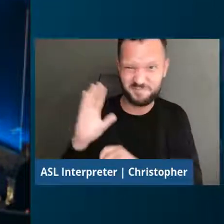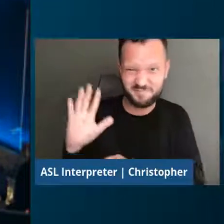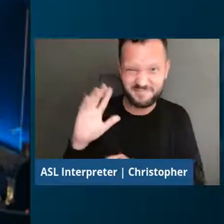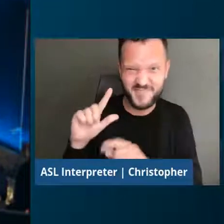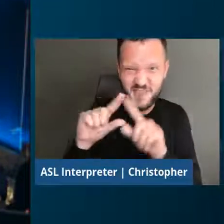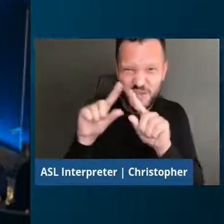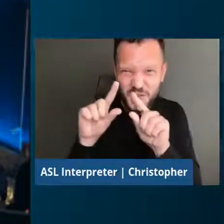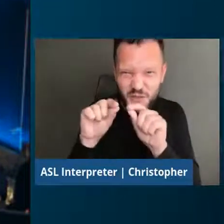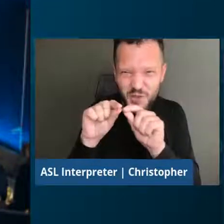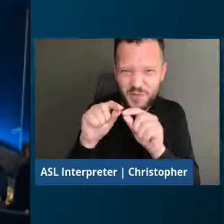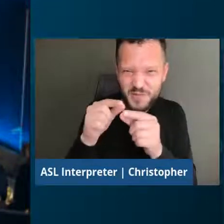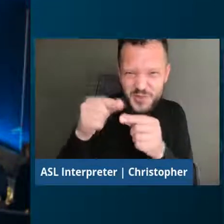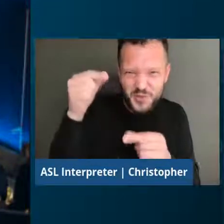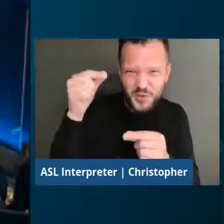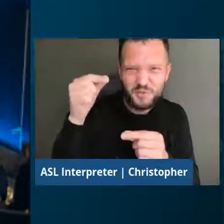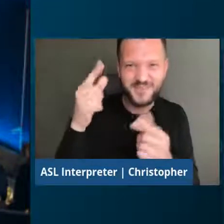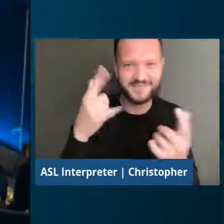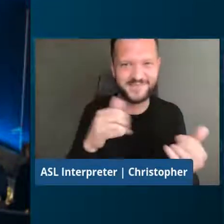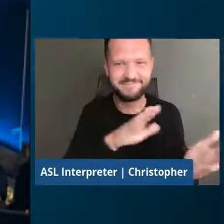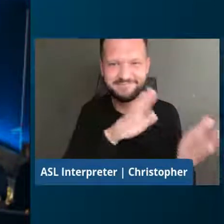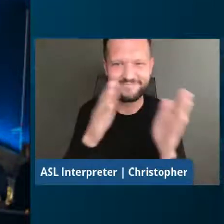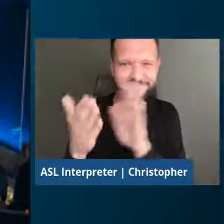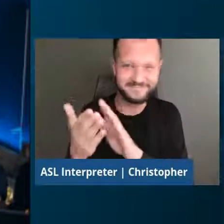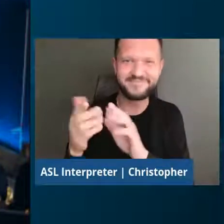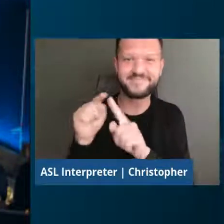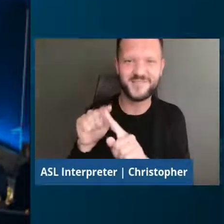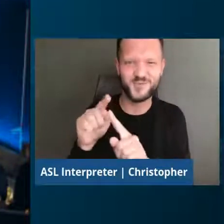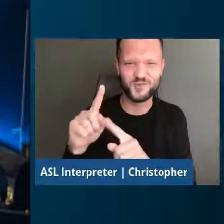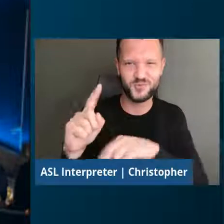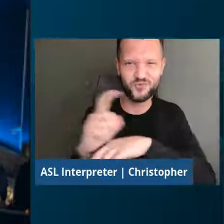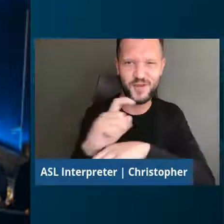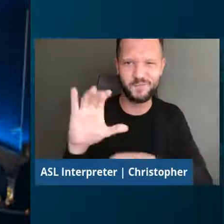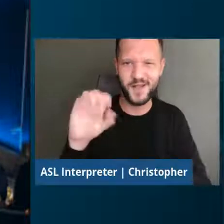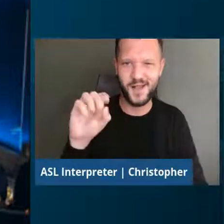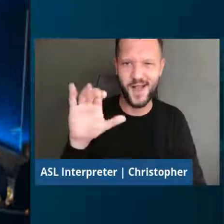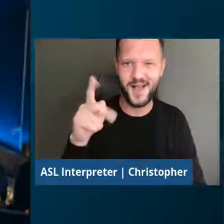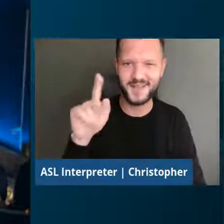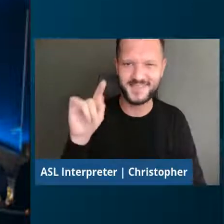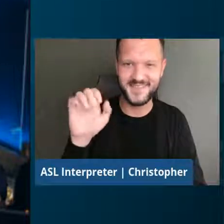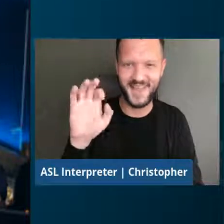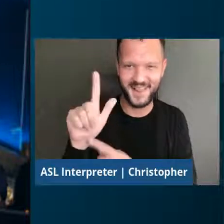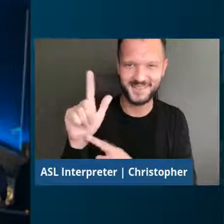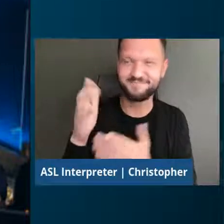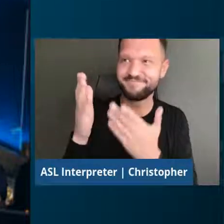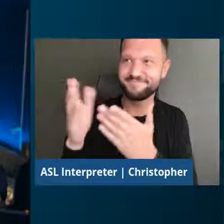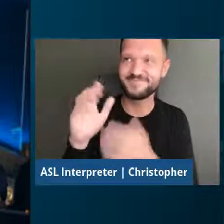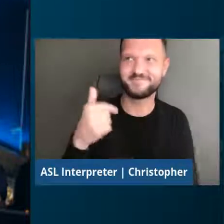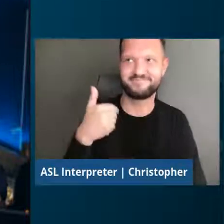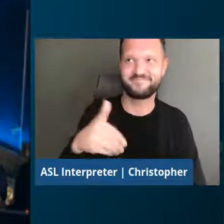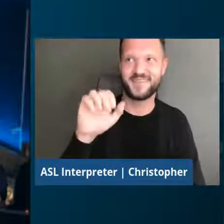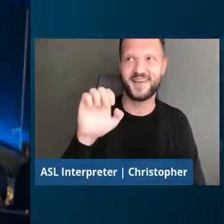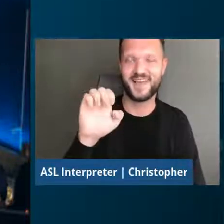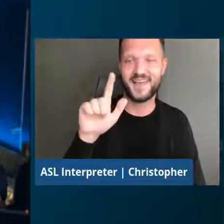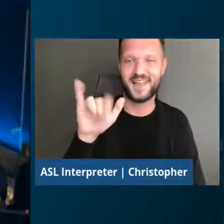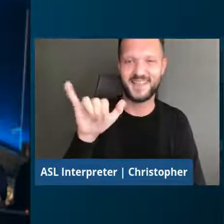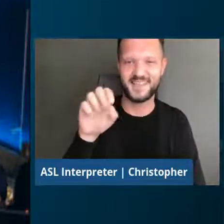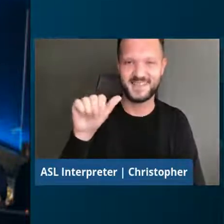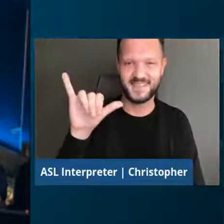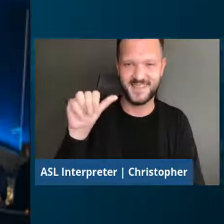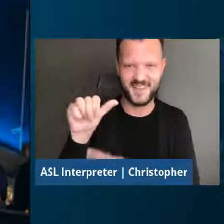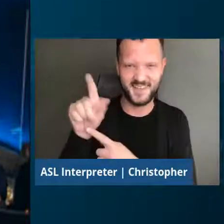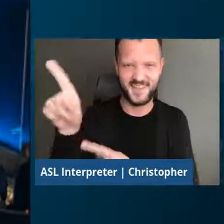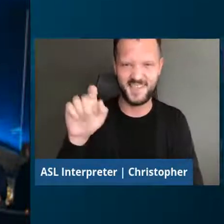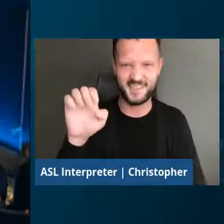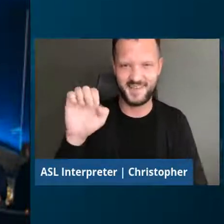and freshly baked cookies. My name is Alicia, and I'm an educator at the Intrepid Sea, Air, and Space Museum in New York City. I'll